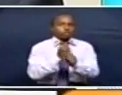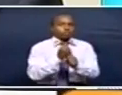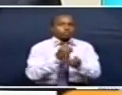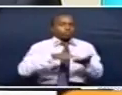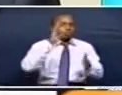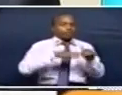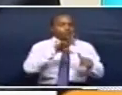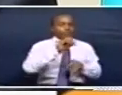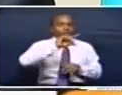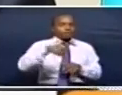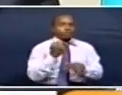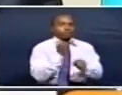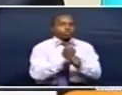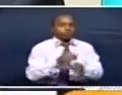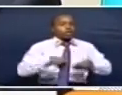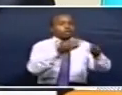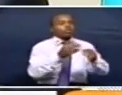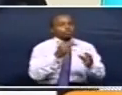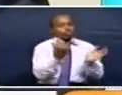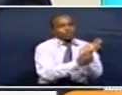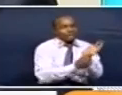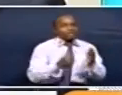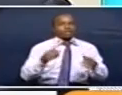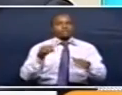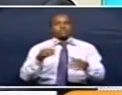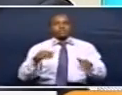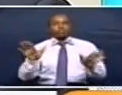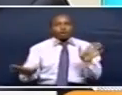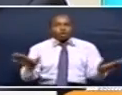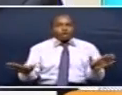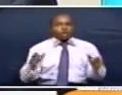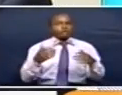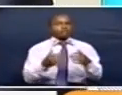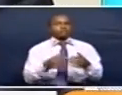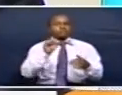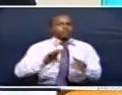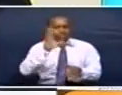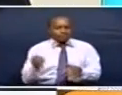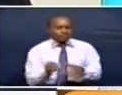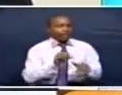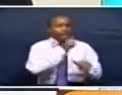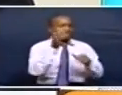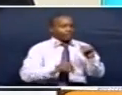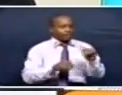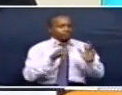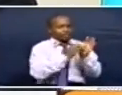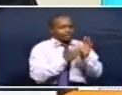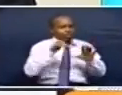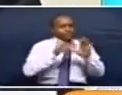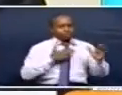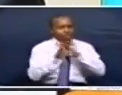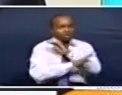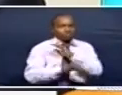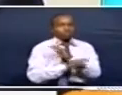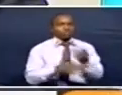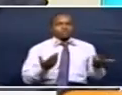50,000 jobs, go to Uganda, go to Angola, go to South Africa instead of being in Machakos, being in our country. Well, you know, we can't